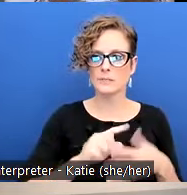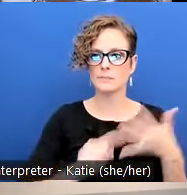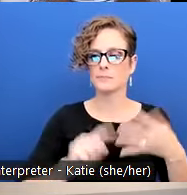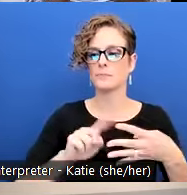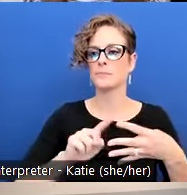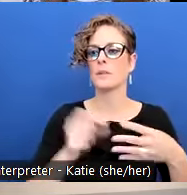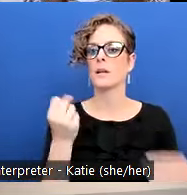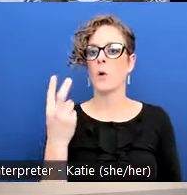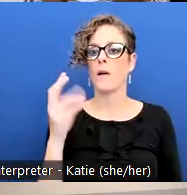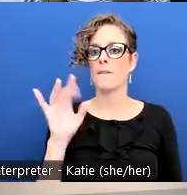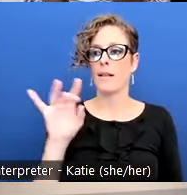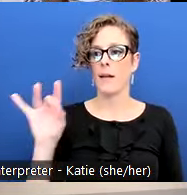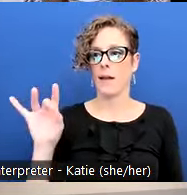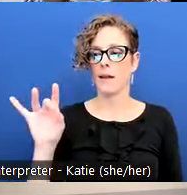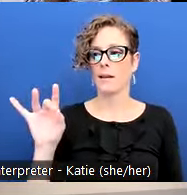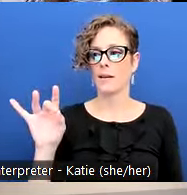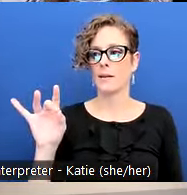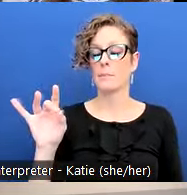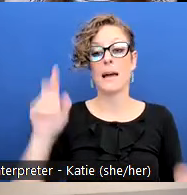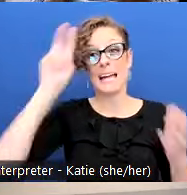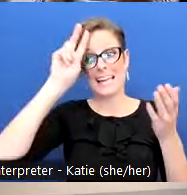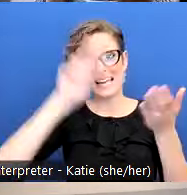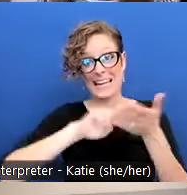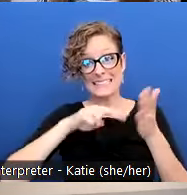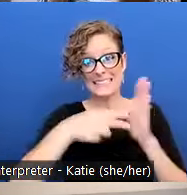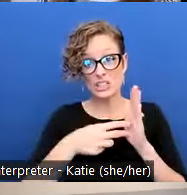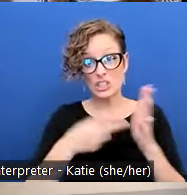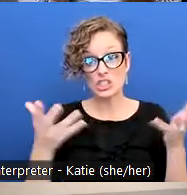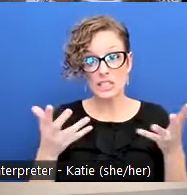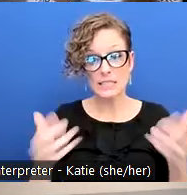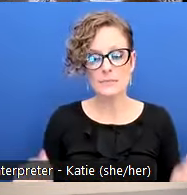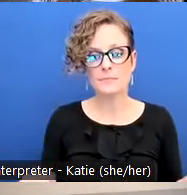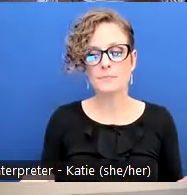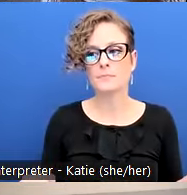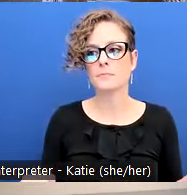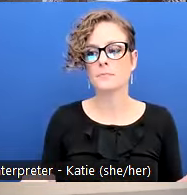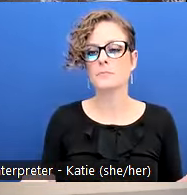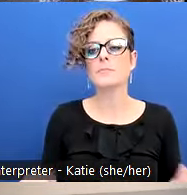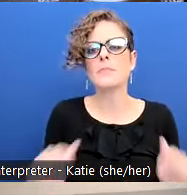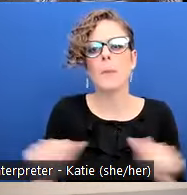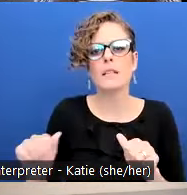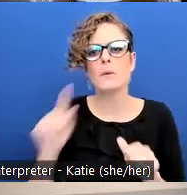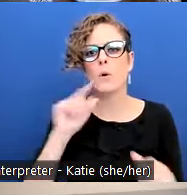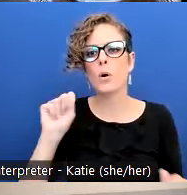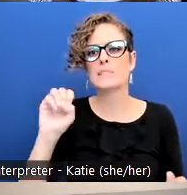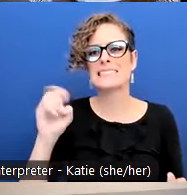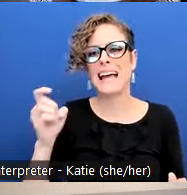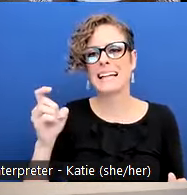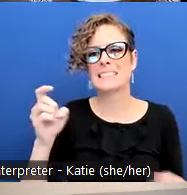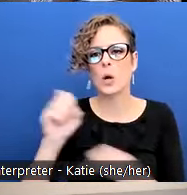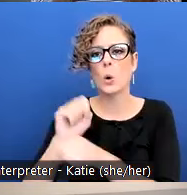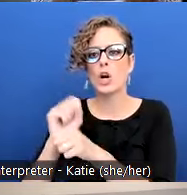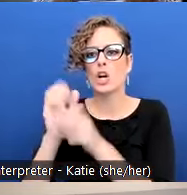1288, the intention here is making it more possible for sex workers to reach out for help if